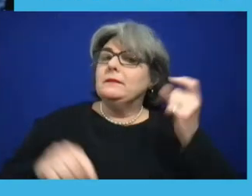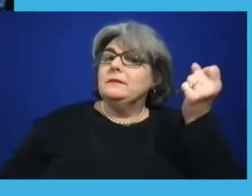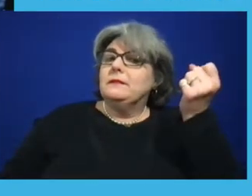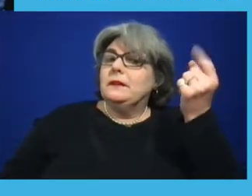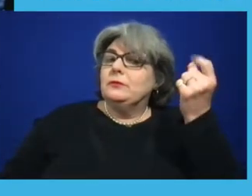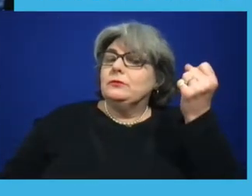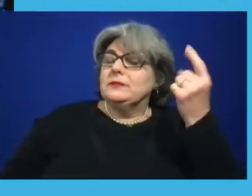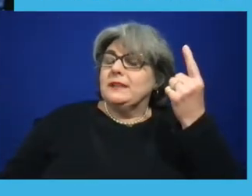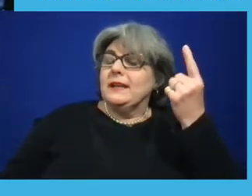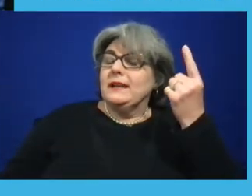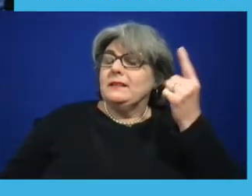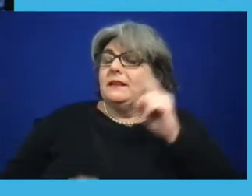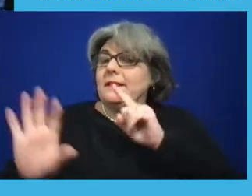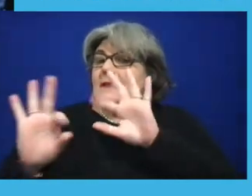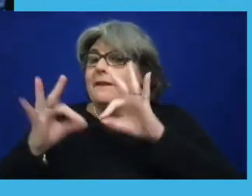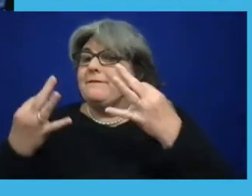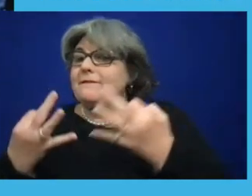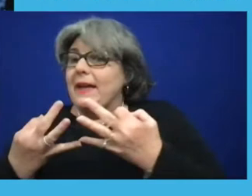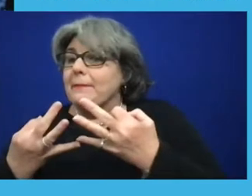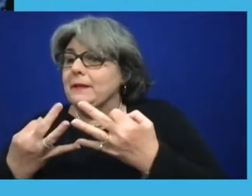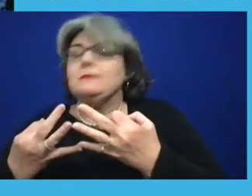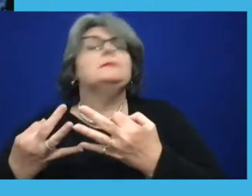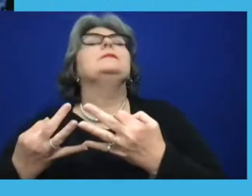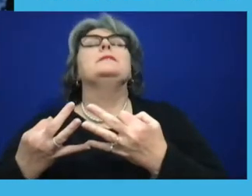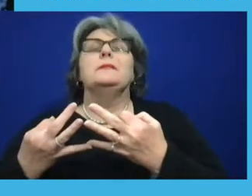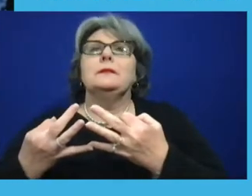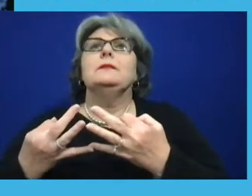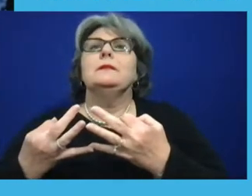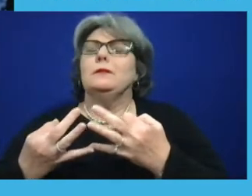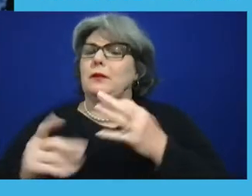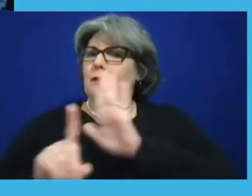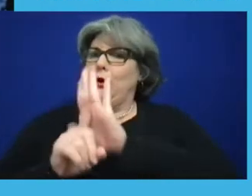But you know what's not between them and their family?